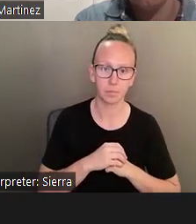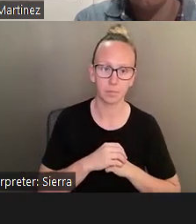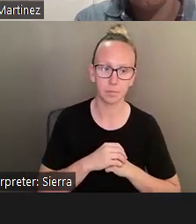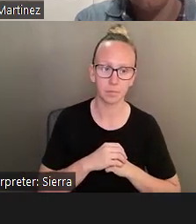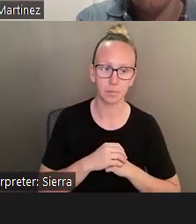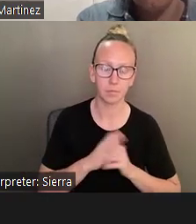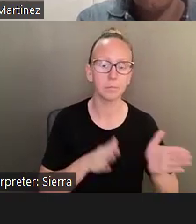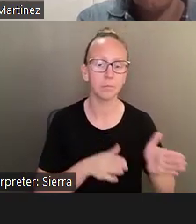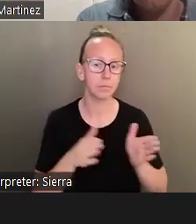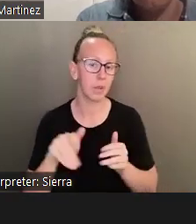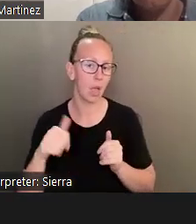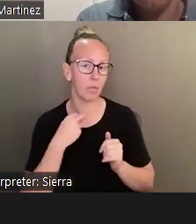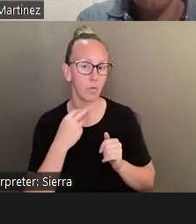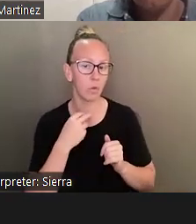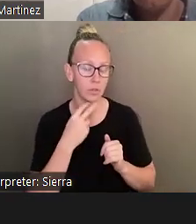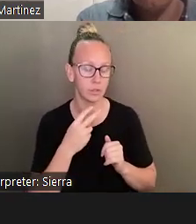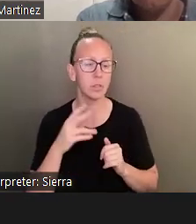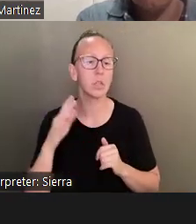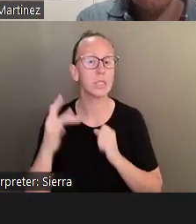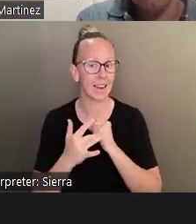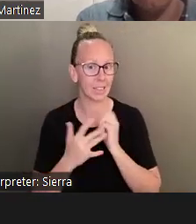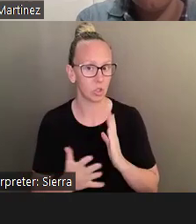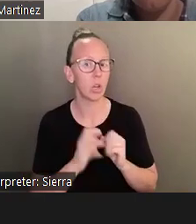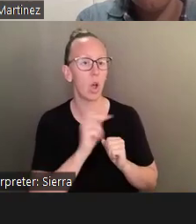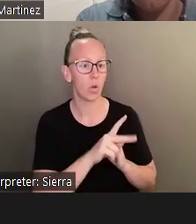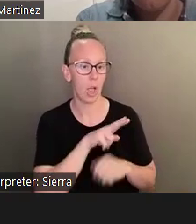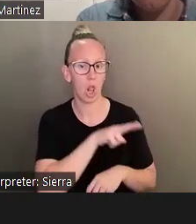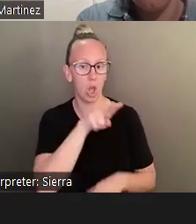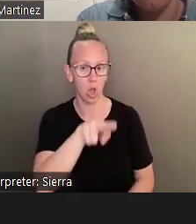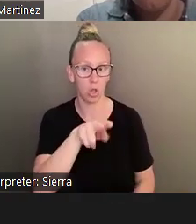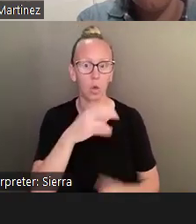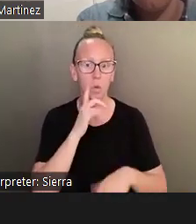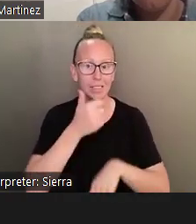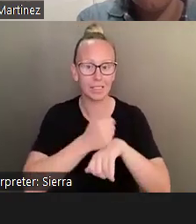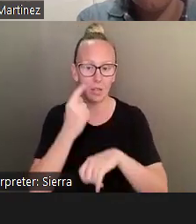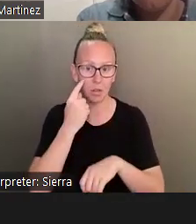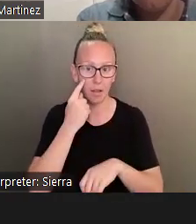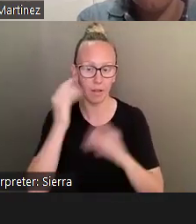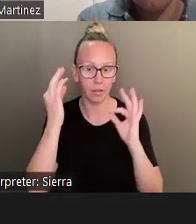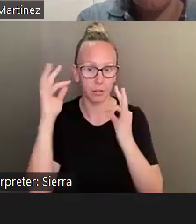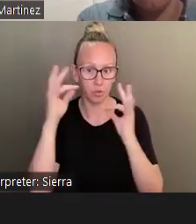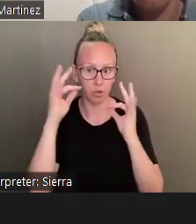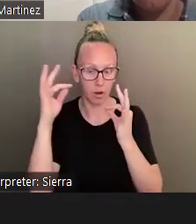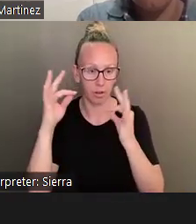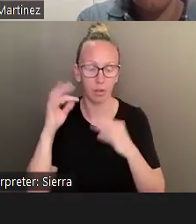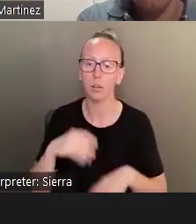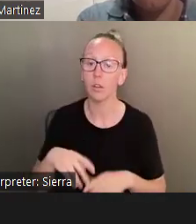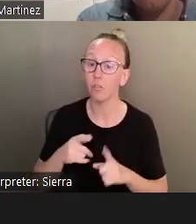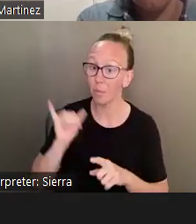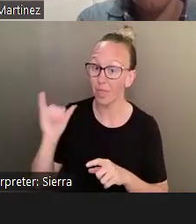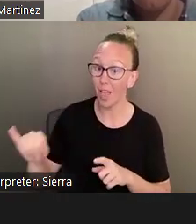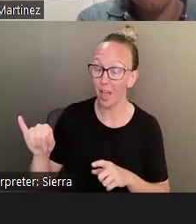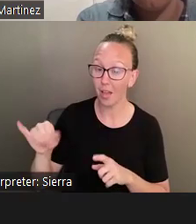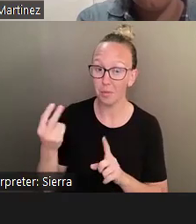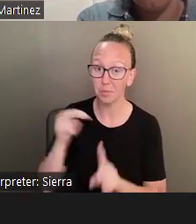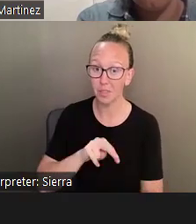Okay, look straight ahead. We will begin by setting the tracking for your eye. From this perspective, it's as if my